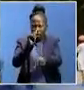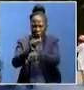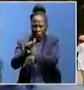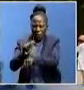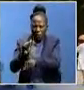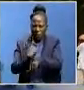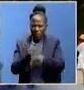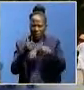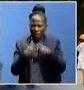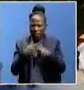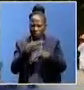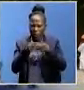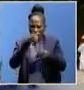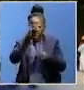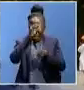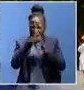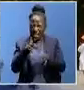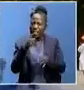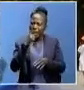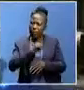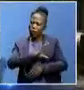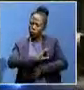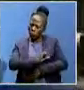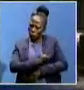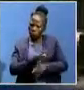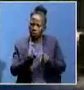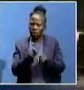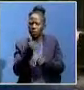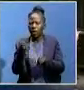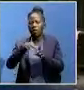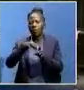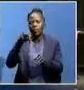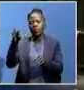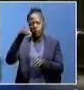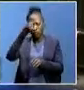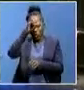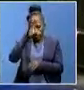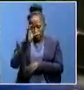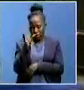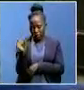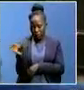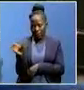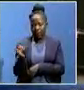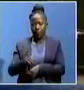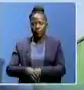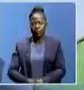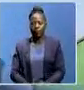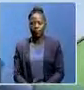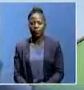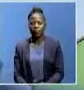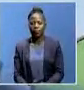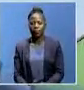for patience from miners and other stakeholders in the mining sector. Tamara Mswala, ZNBC News.